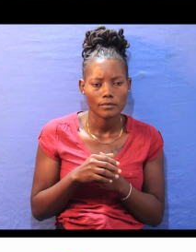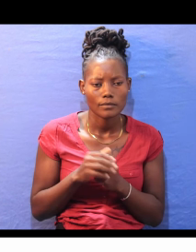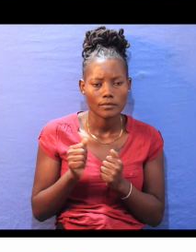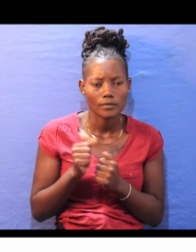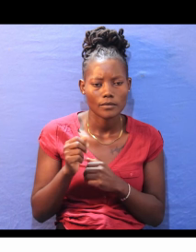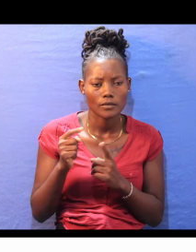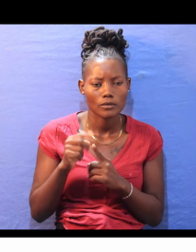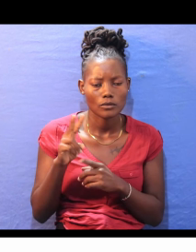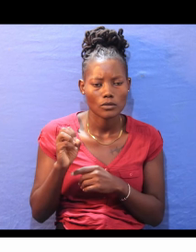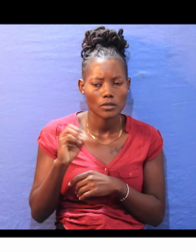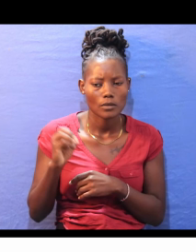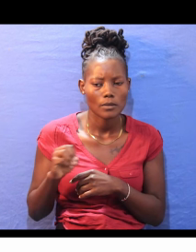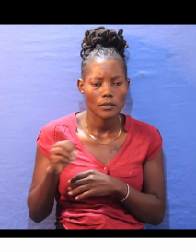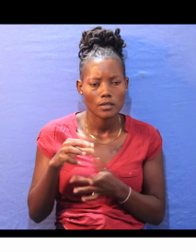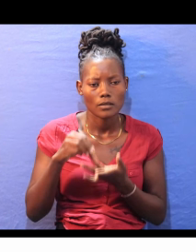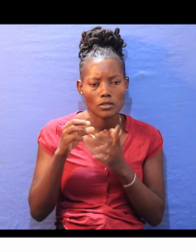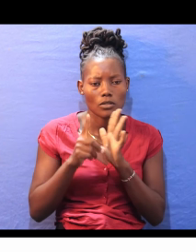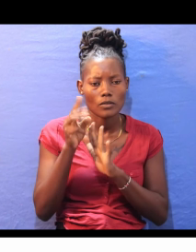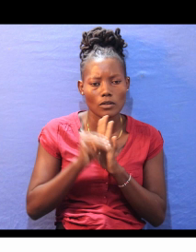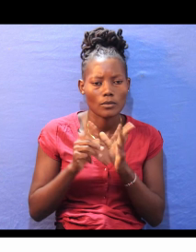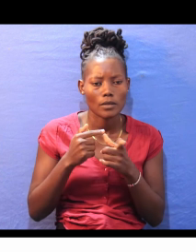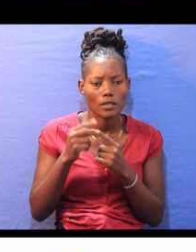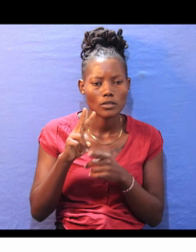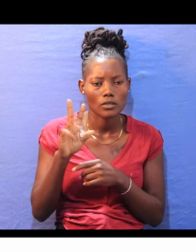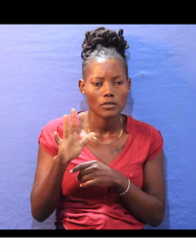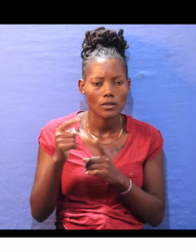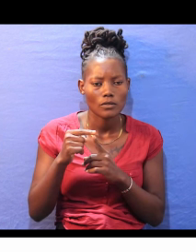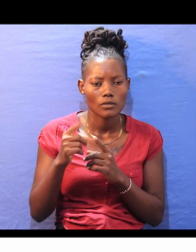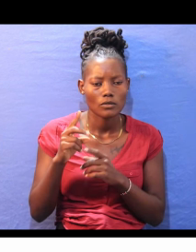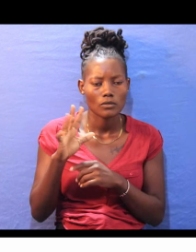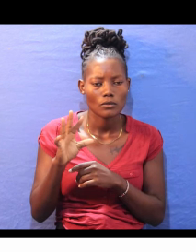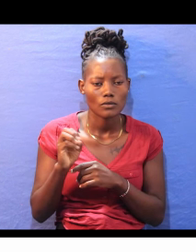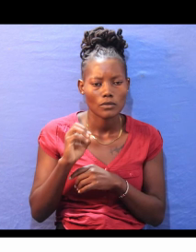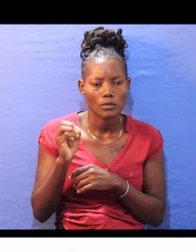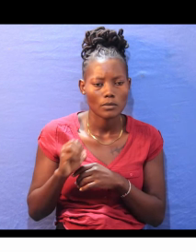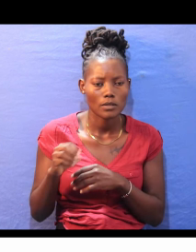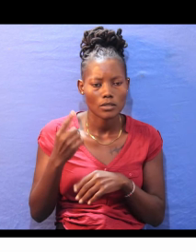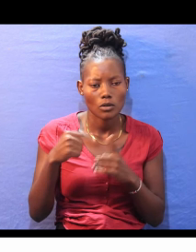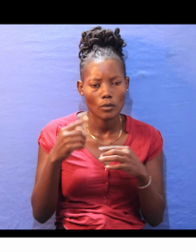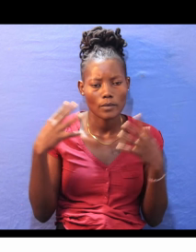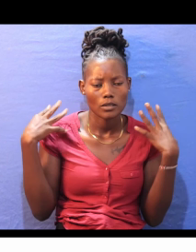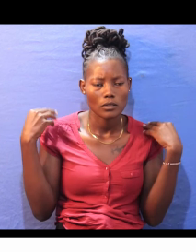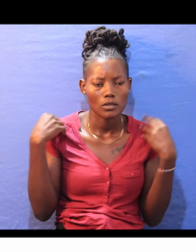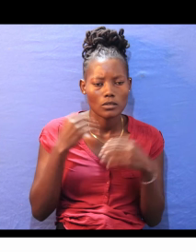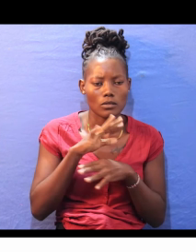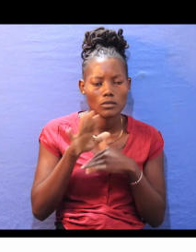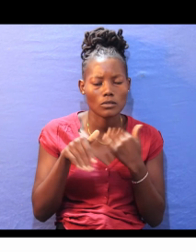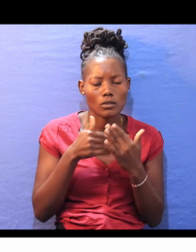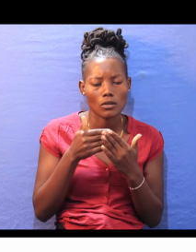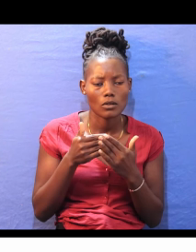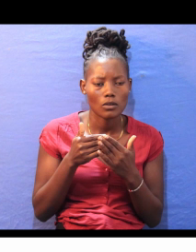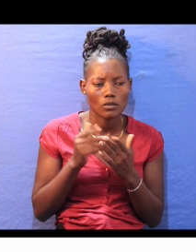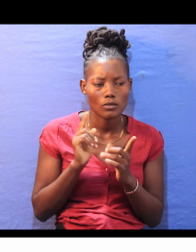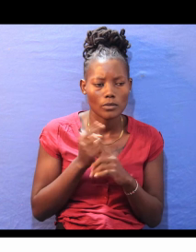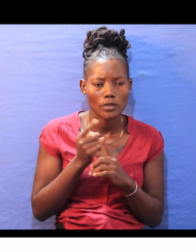special development, and 25 to 50% competition exercises. Of course, that's going to all be